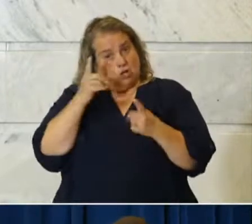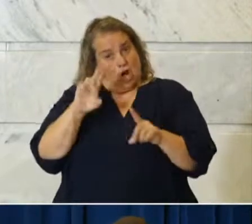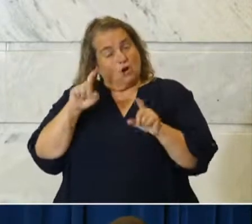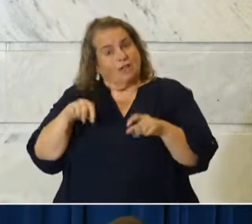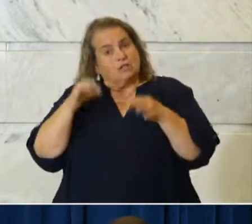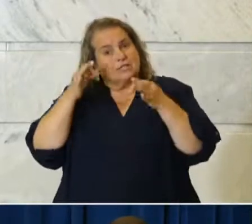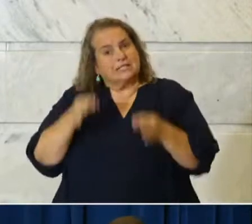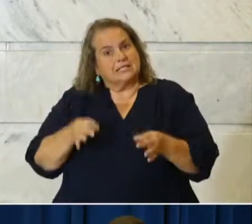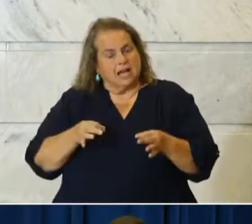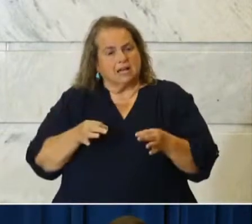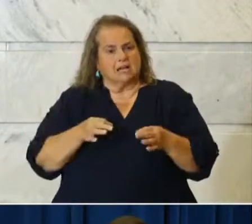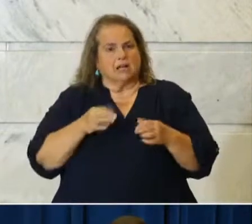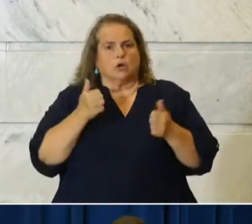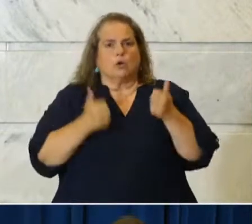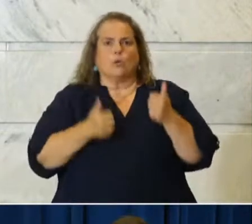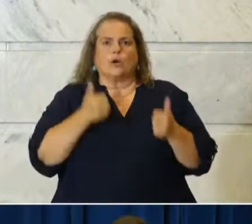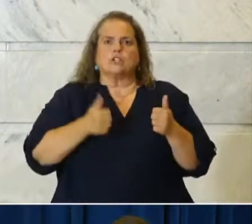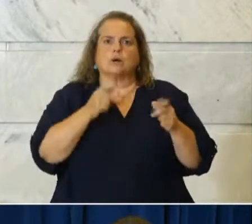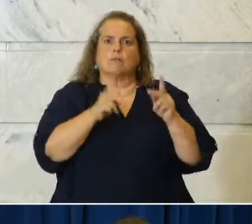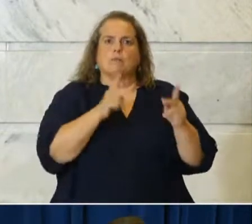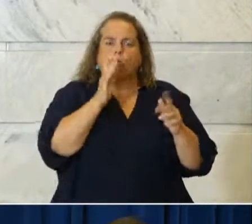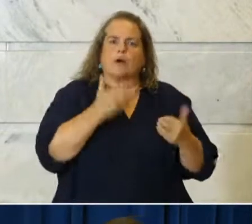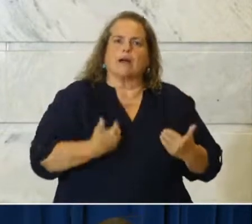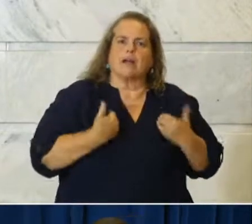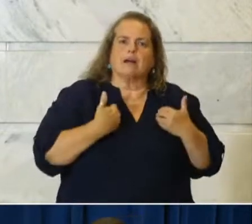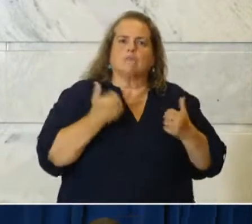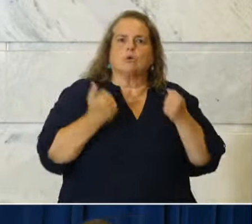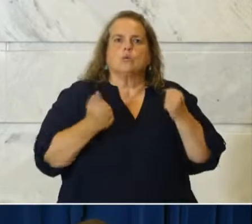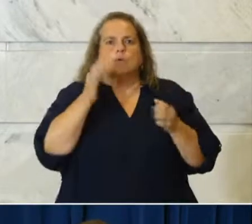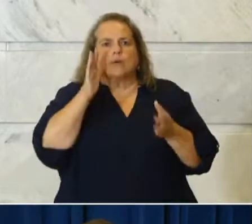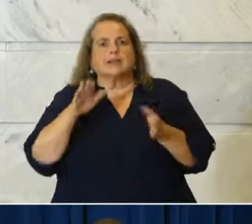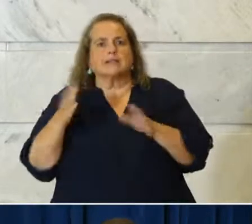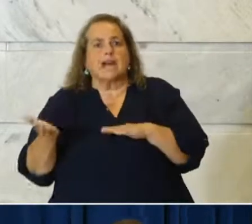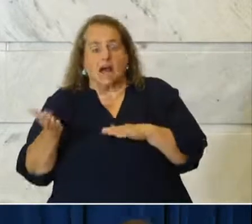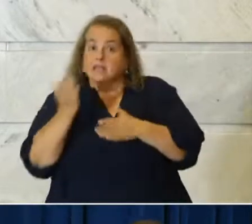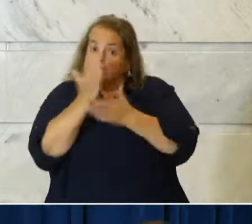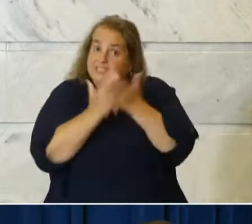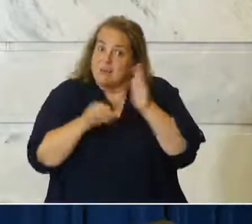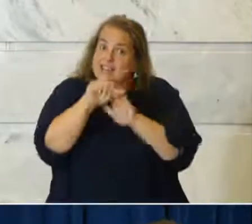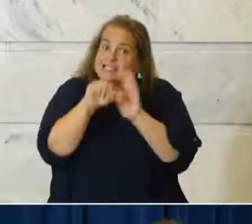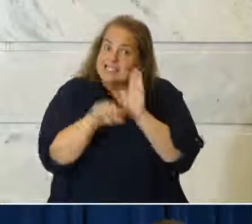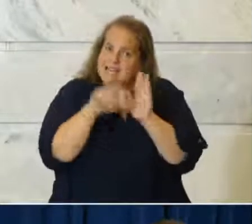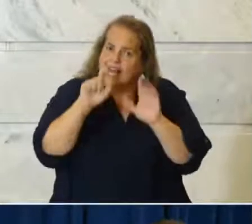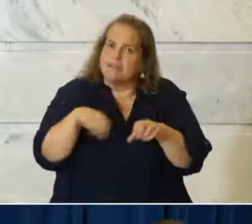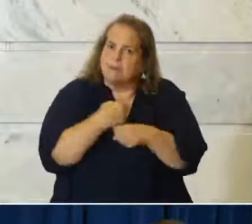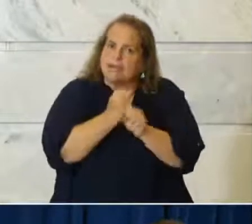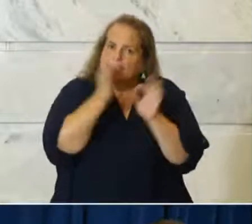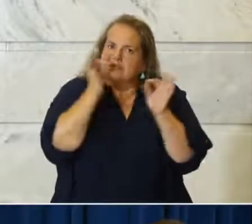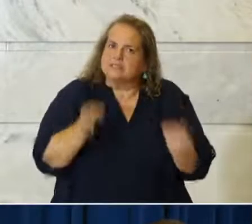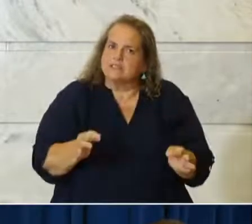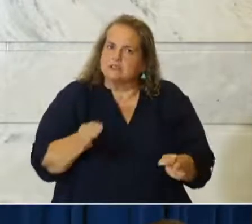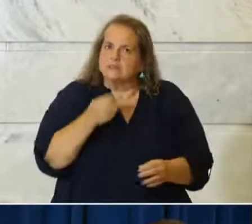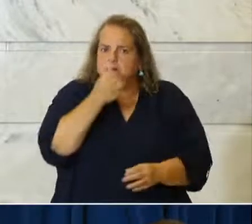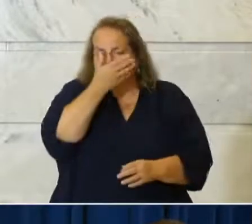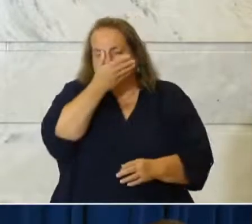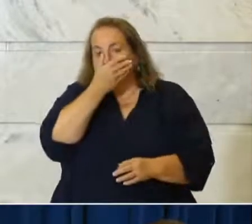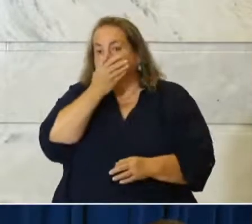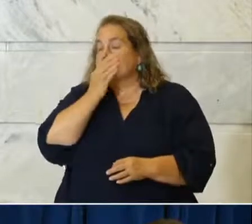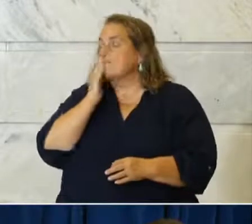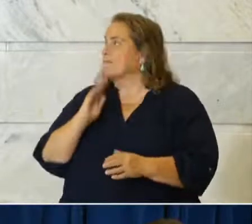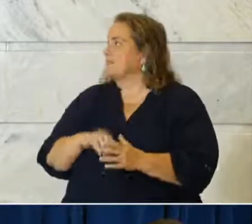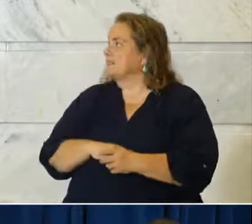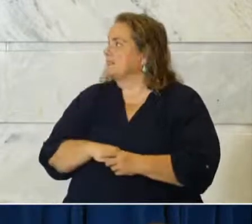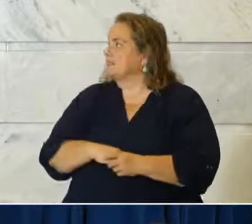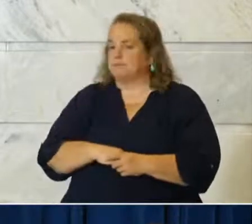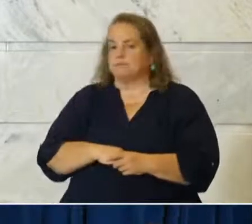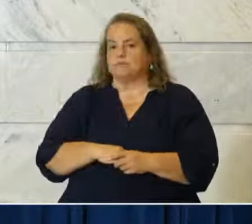young people and which ones live and which ones die? Because that's happening in certain states. I got 10 calls, all of